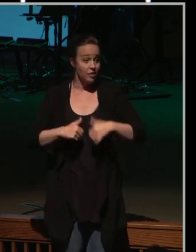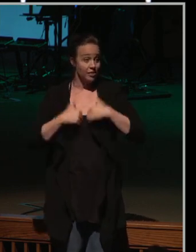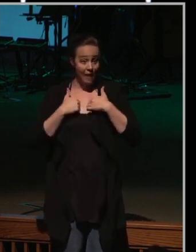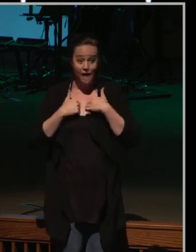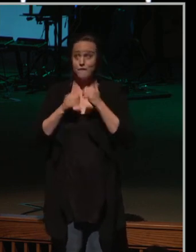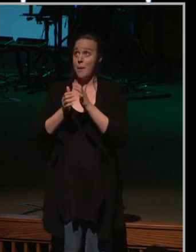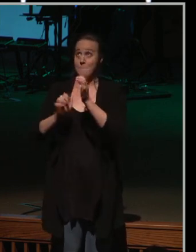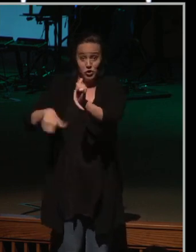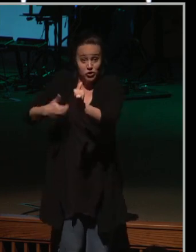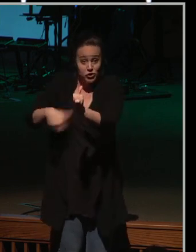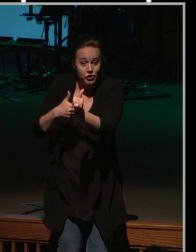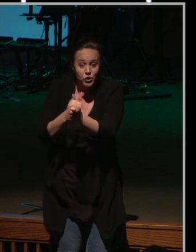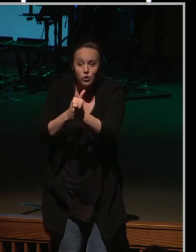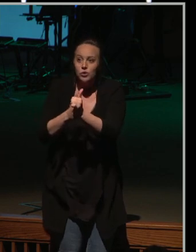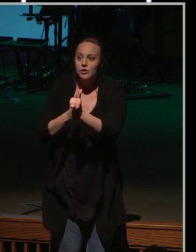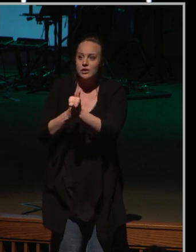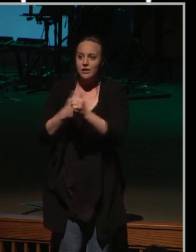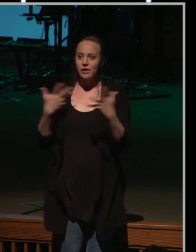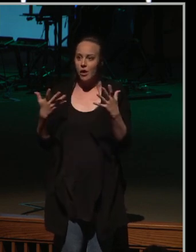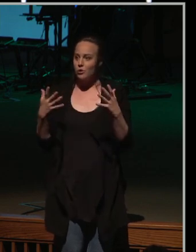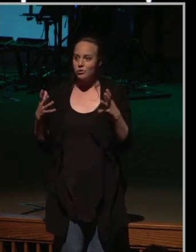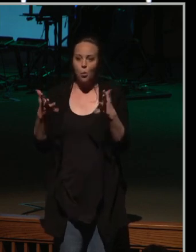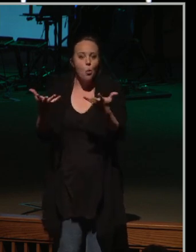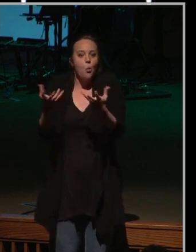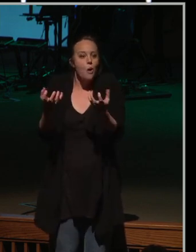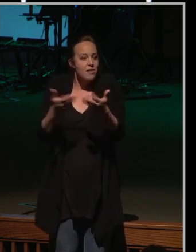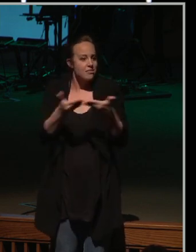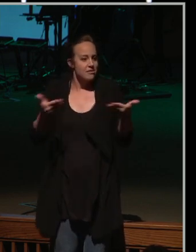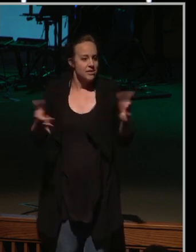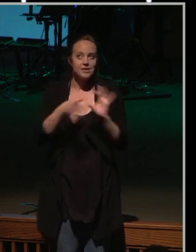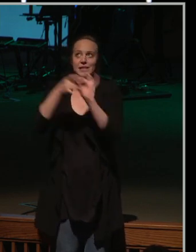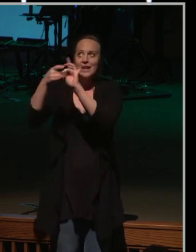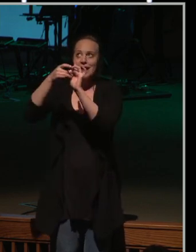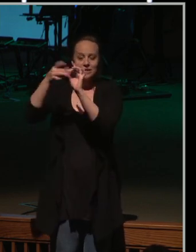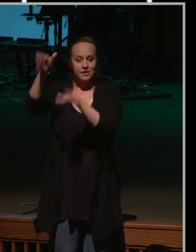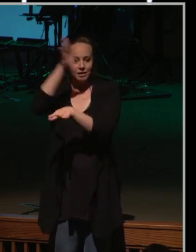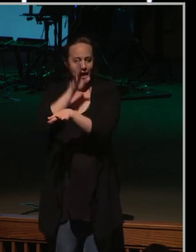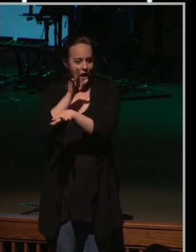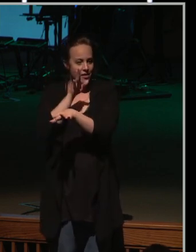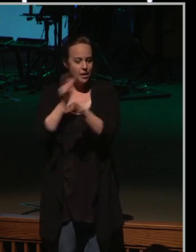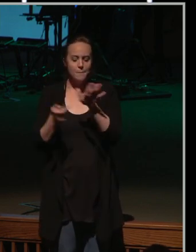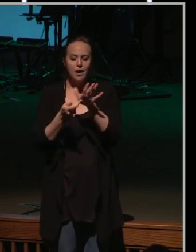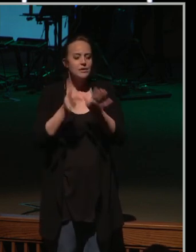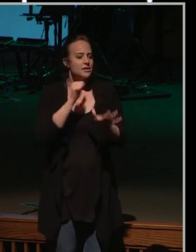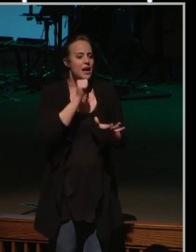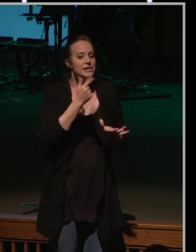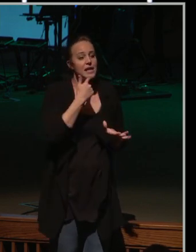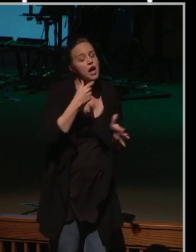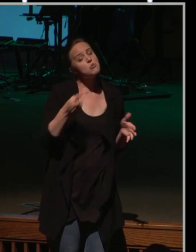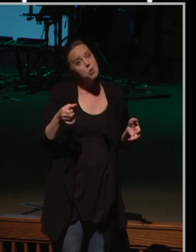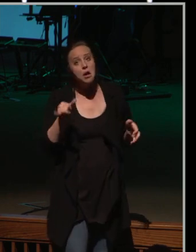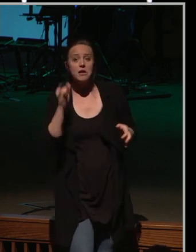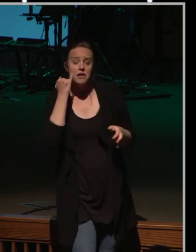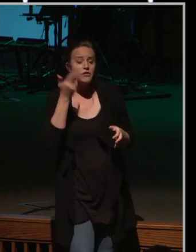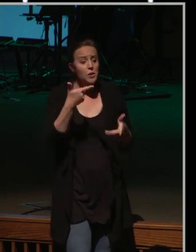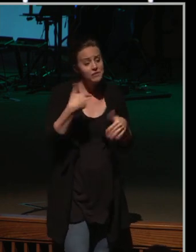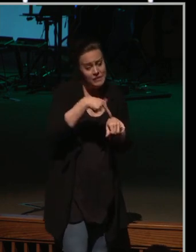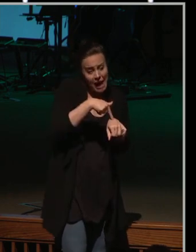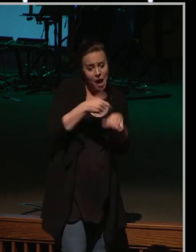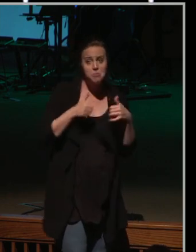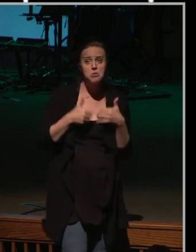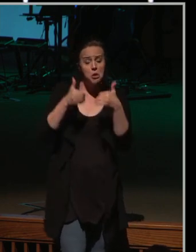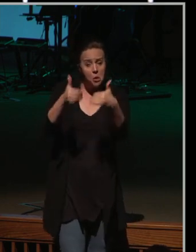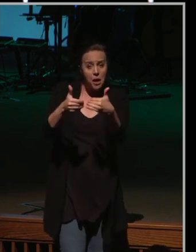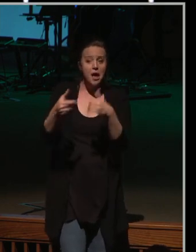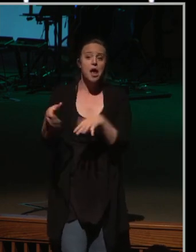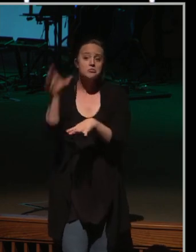God. He's not talking about squeezing them into our busy life. Paul's not giving us a checklist that we can just check off and we're done.